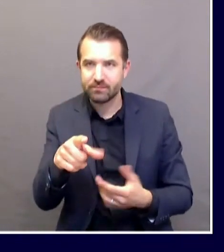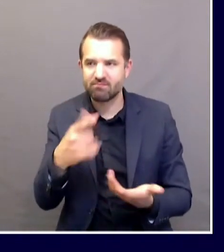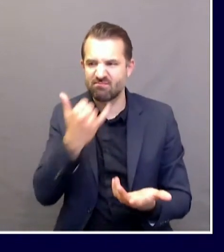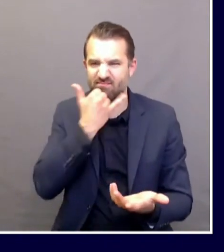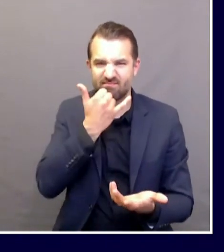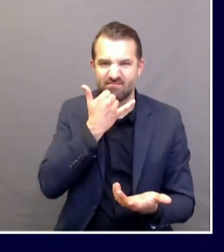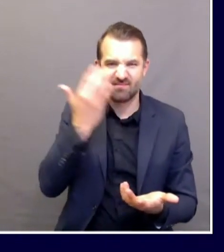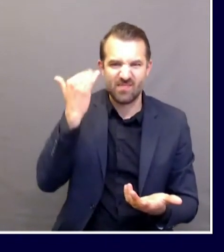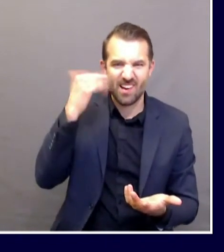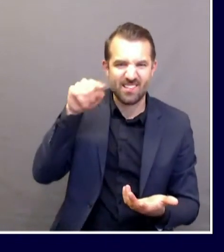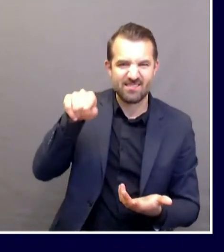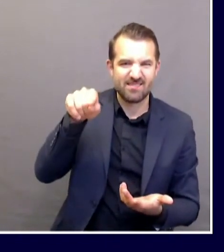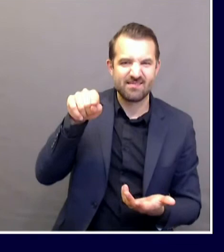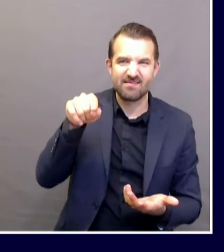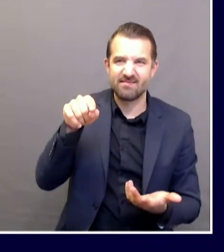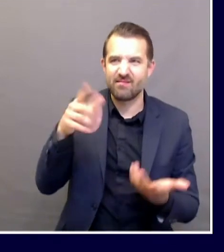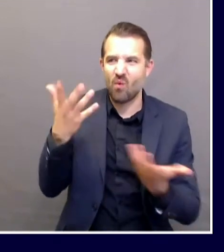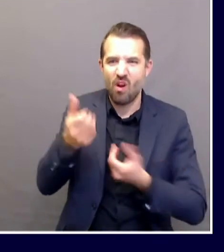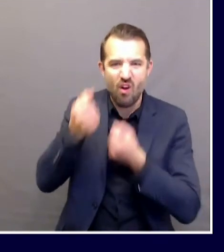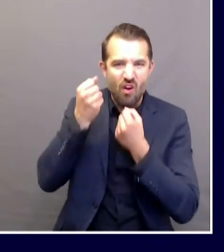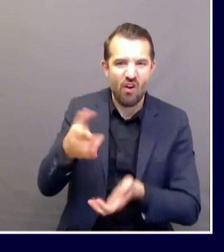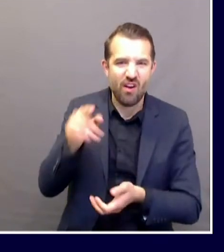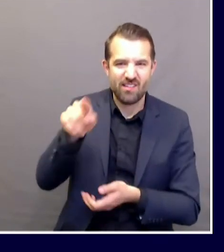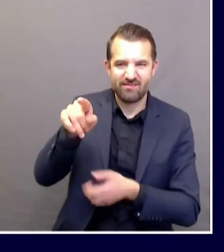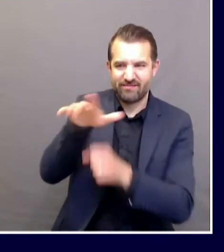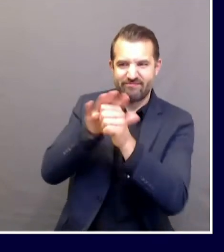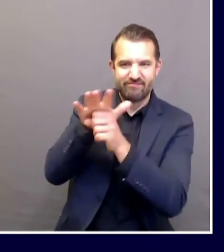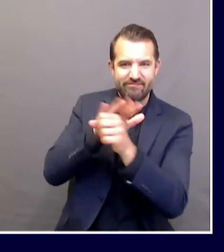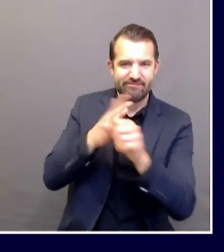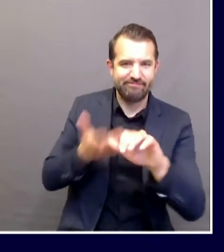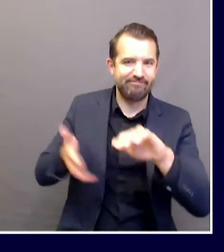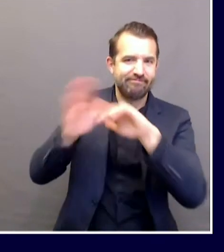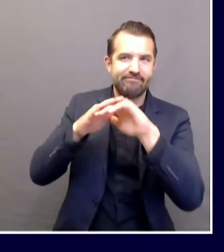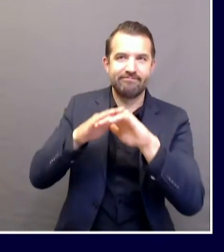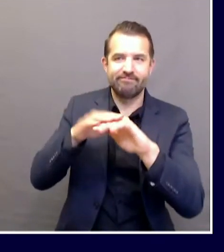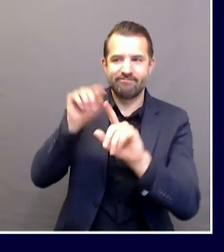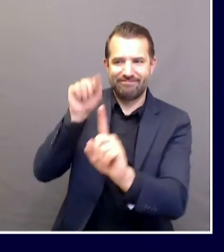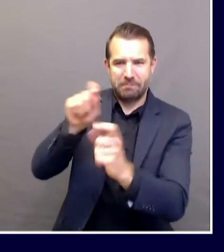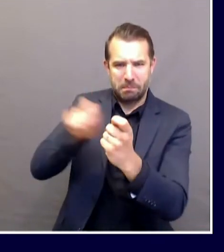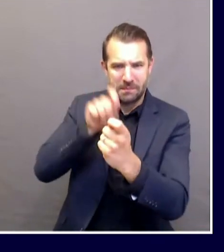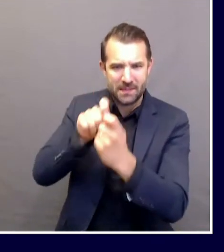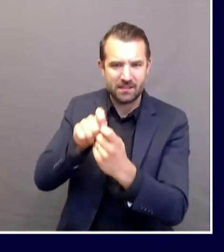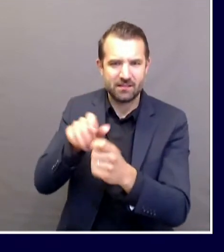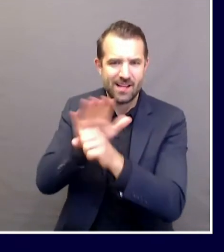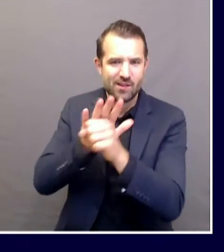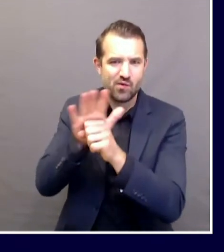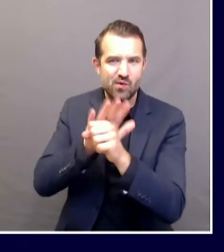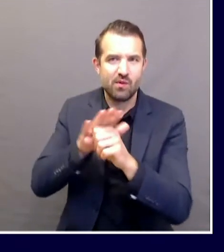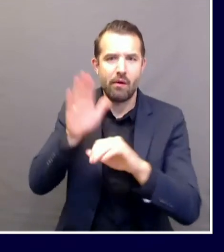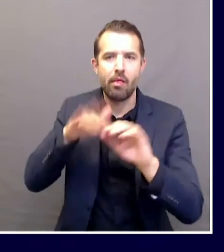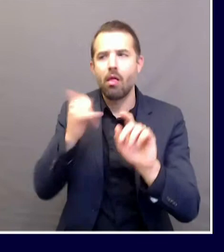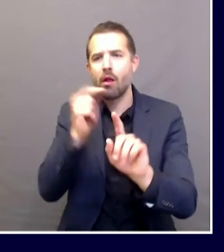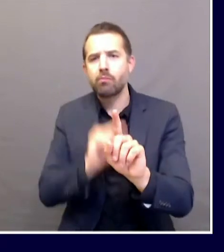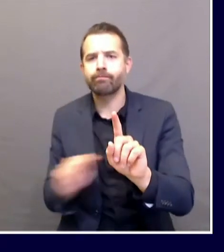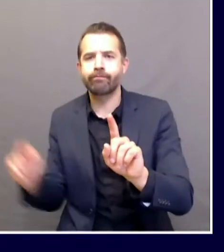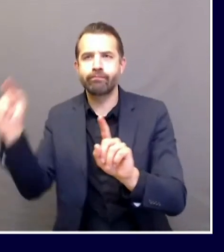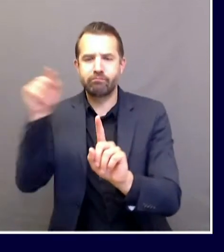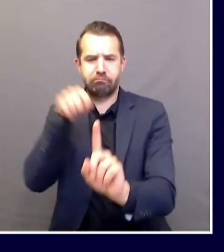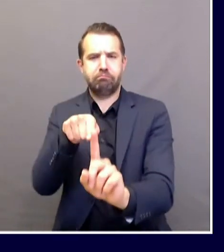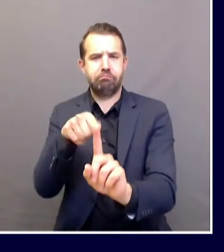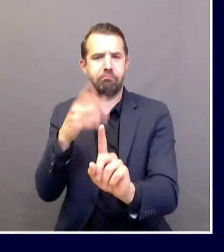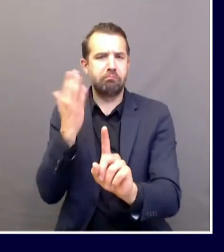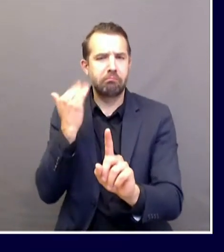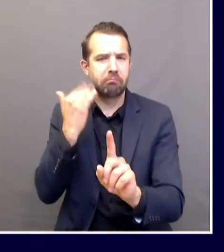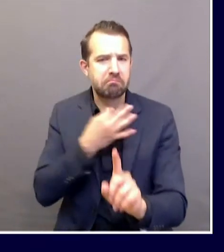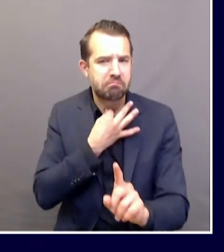driving this high positivity rate in Androscoggin County? And second, the county also